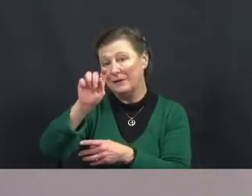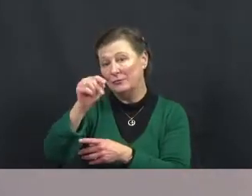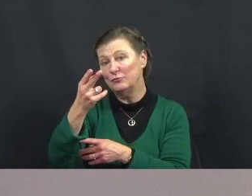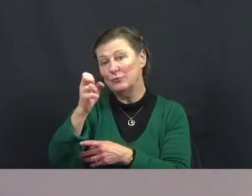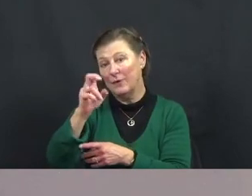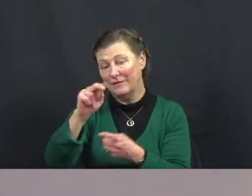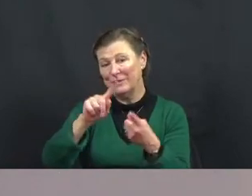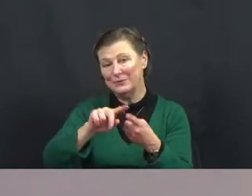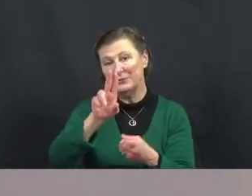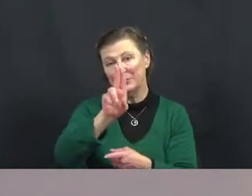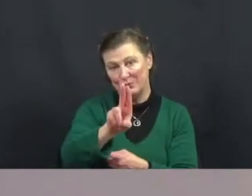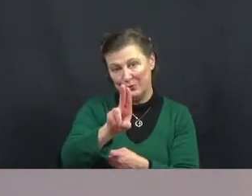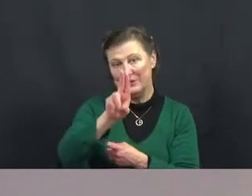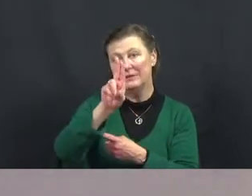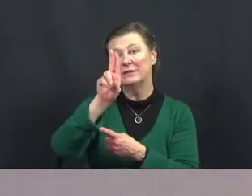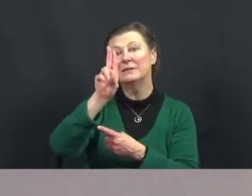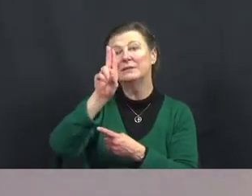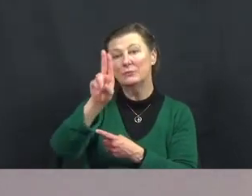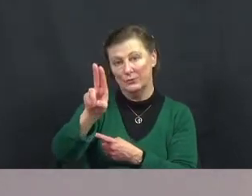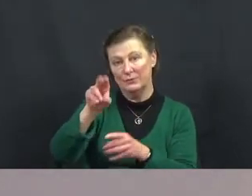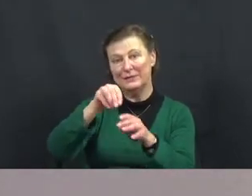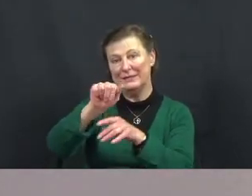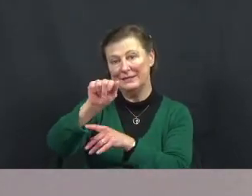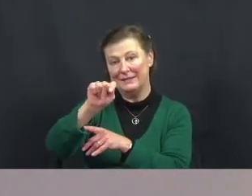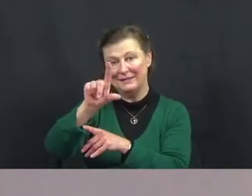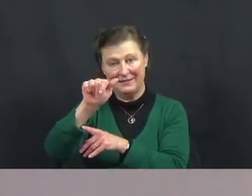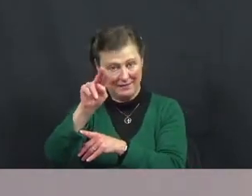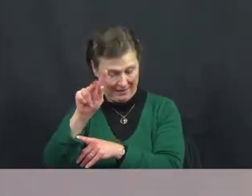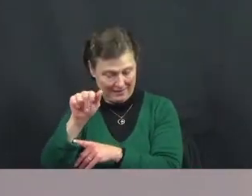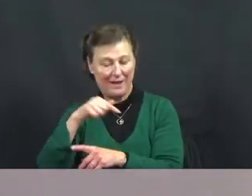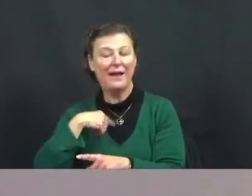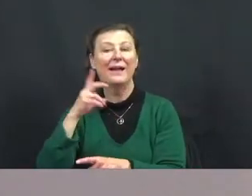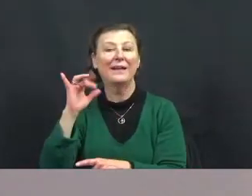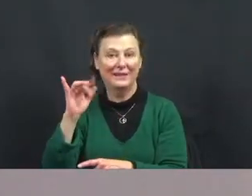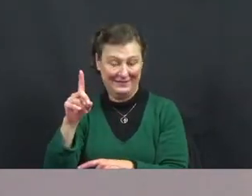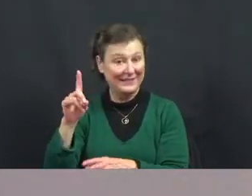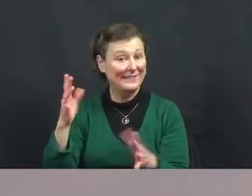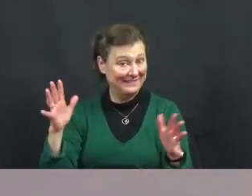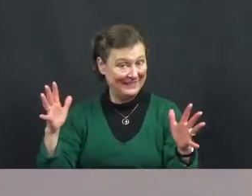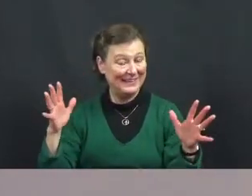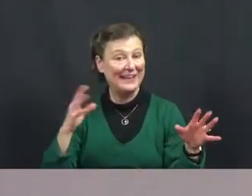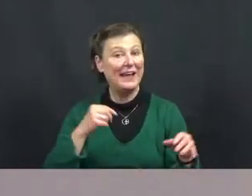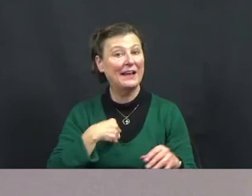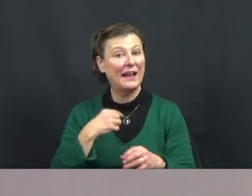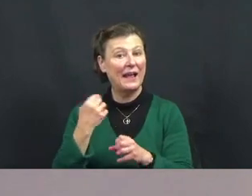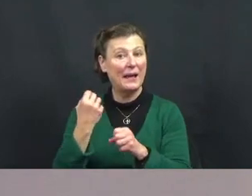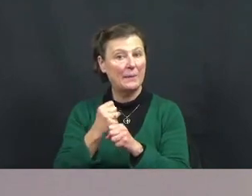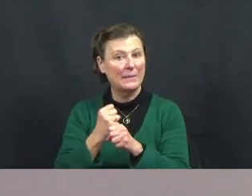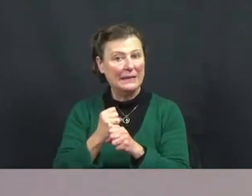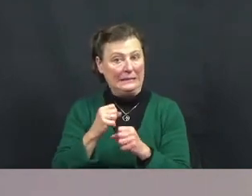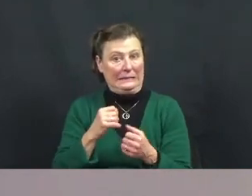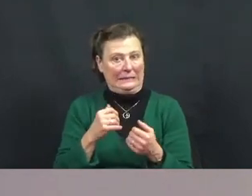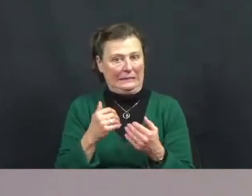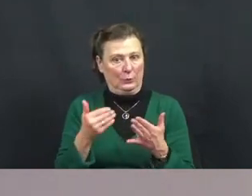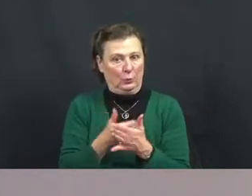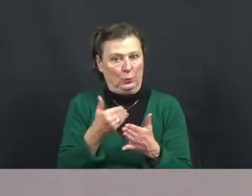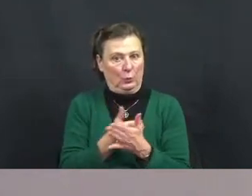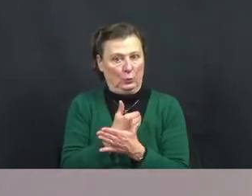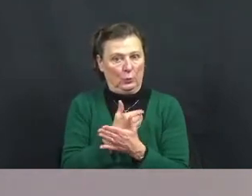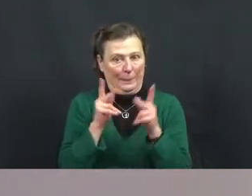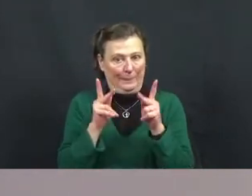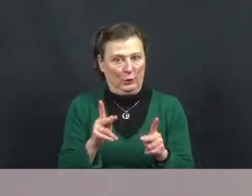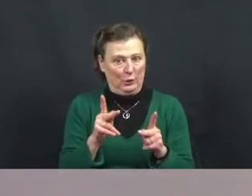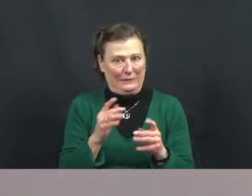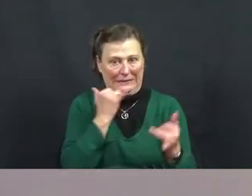the Unitarian Universalists in Atlanta, and I made the rookie error of trying to